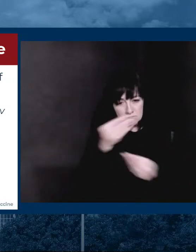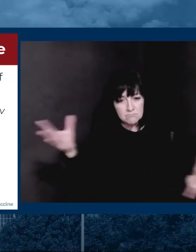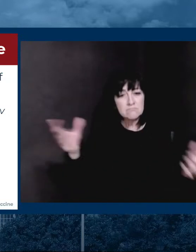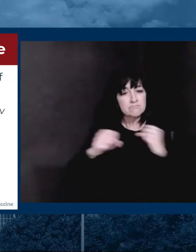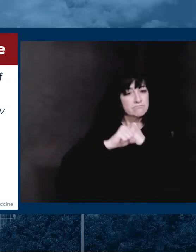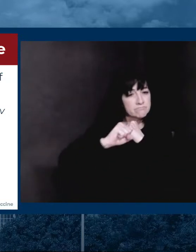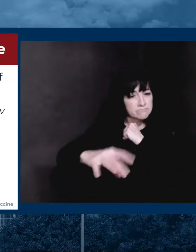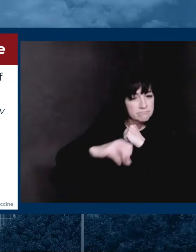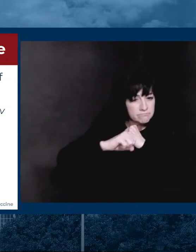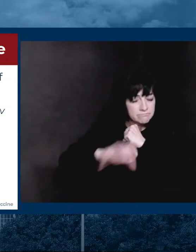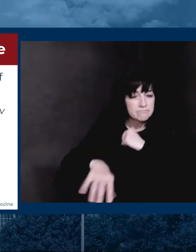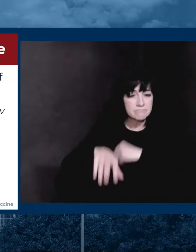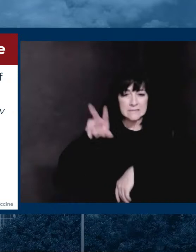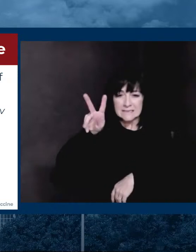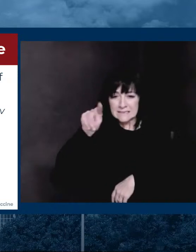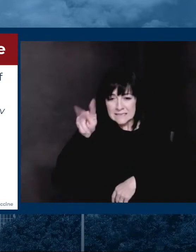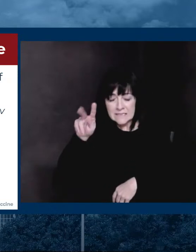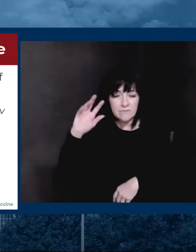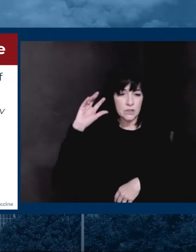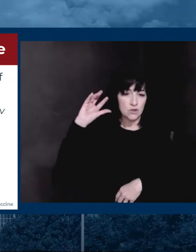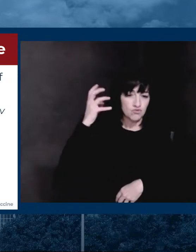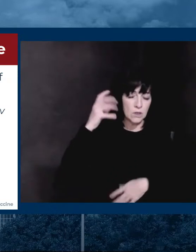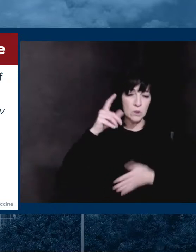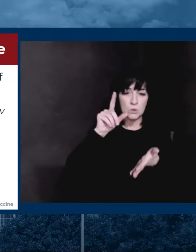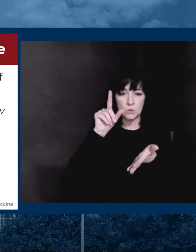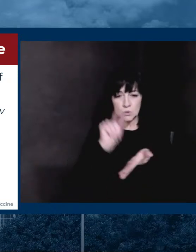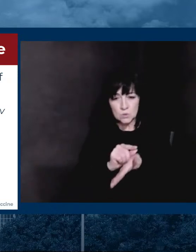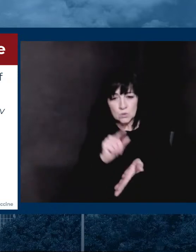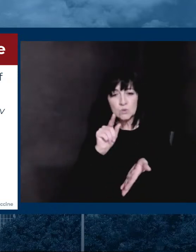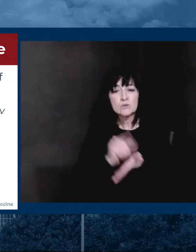gonna continue to provide updates on